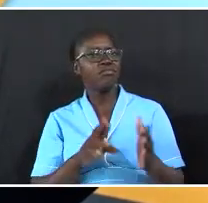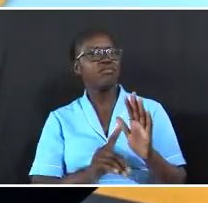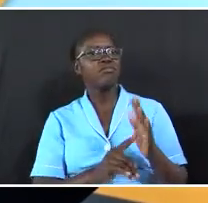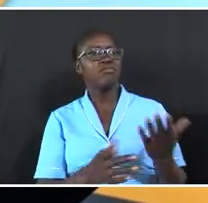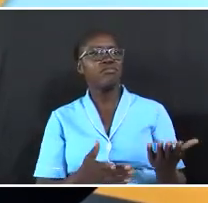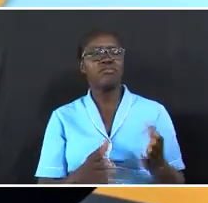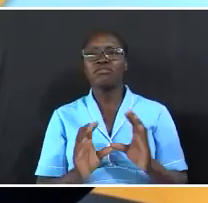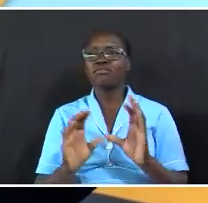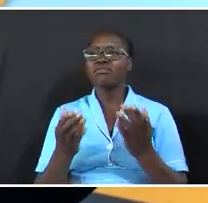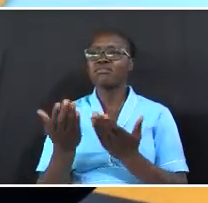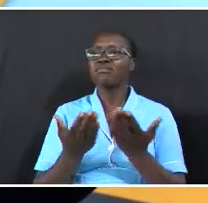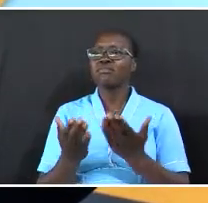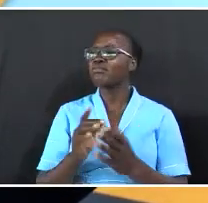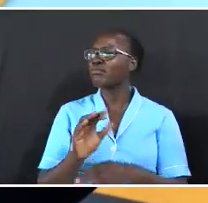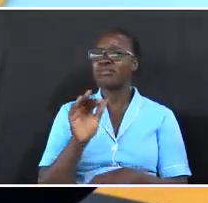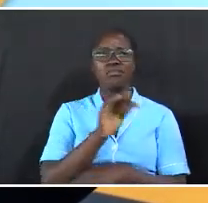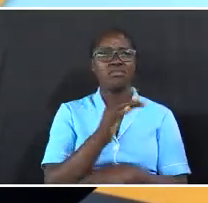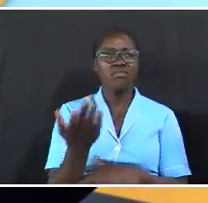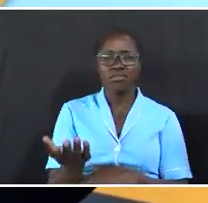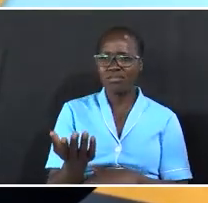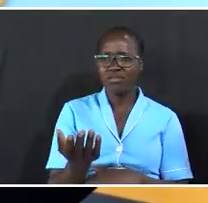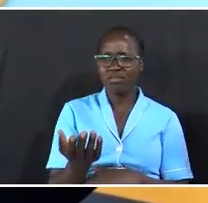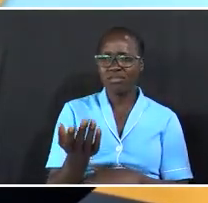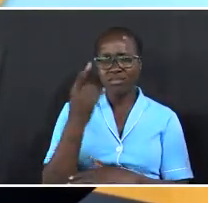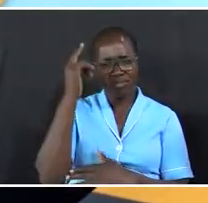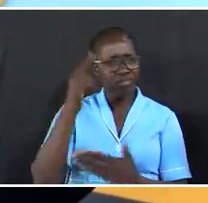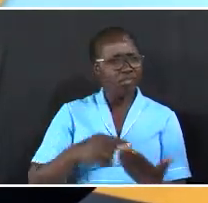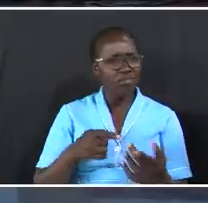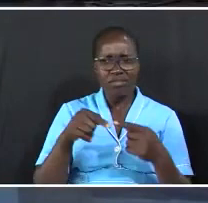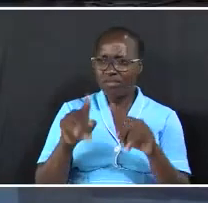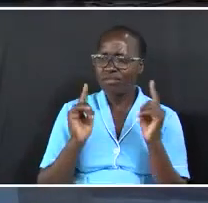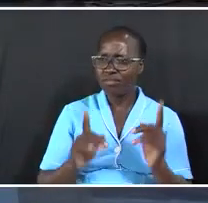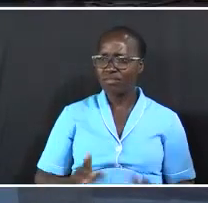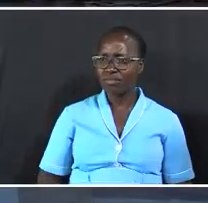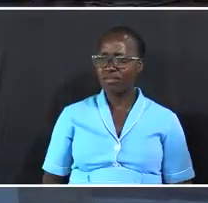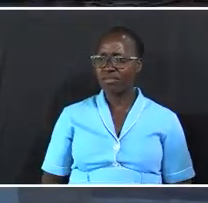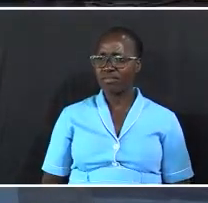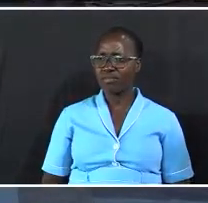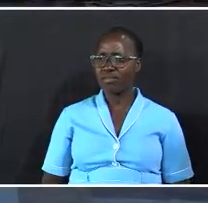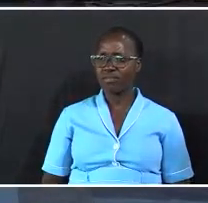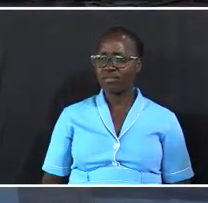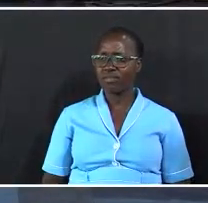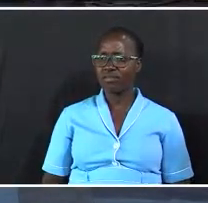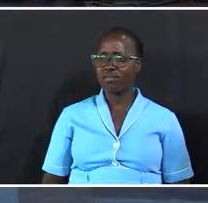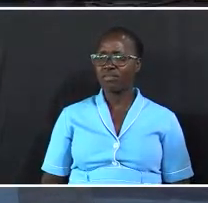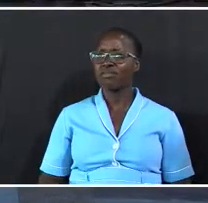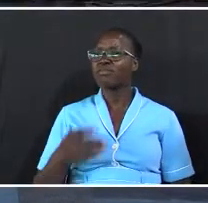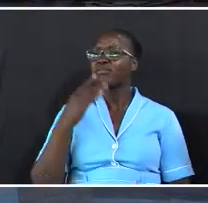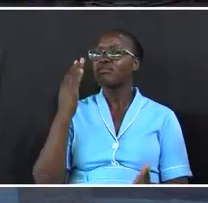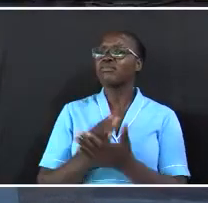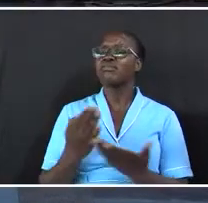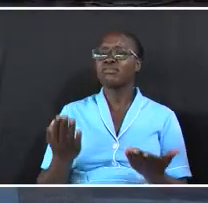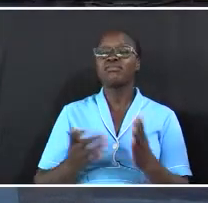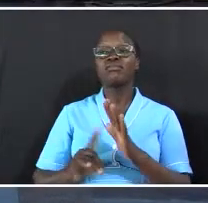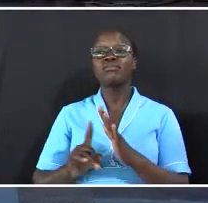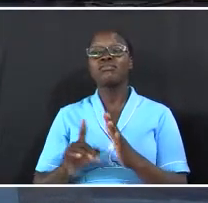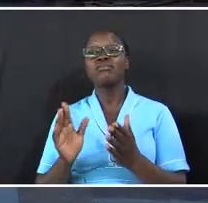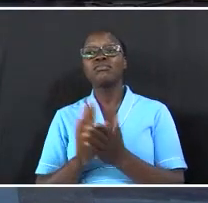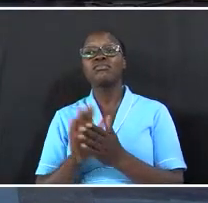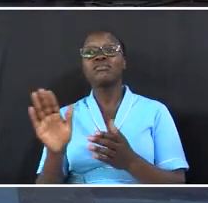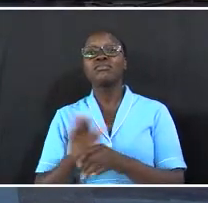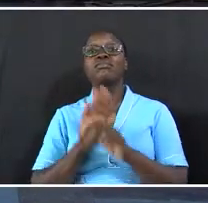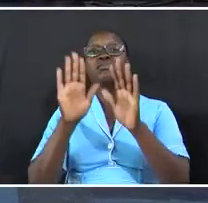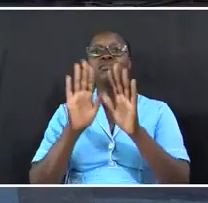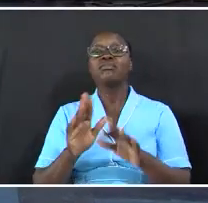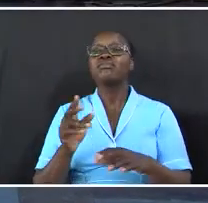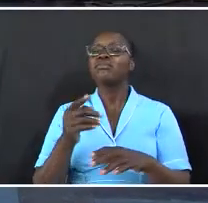this now community service? I ask them, what do you think about yourself? Stop telling me about Dorcas and women ministry and what. The most important